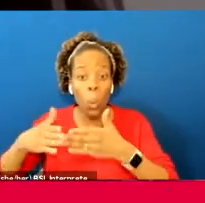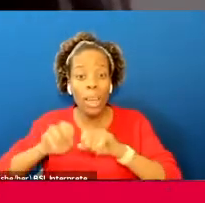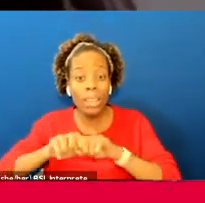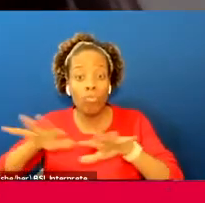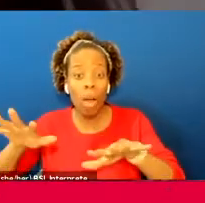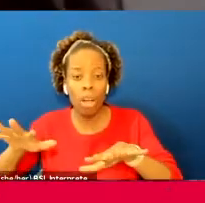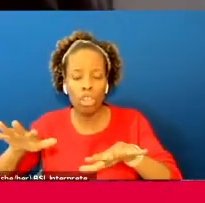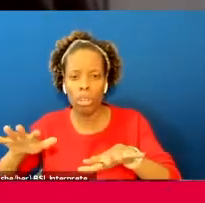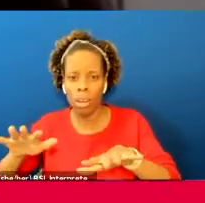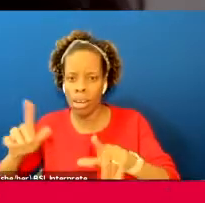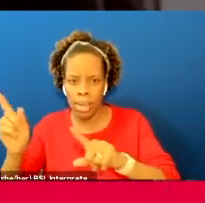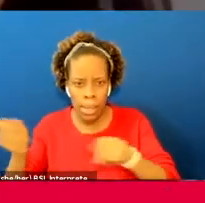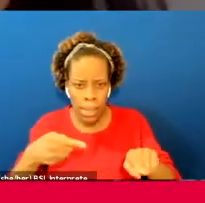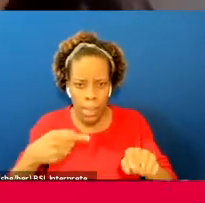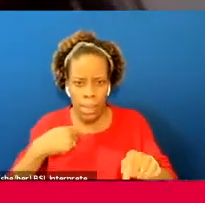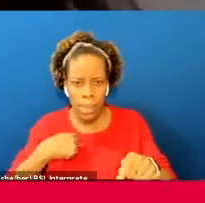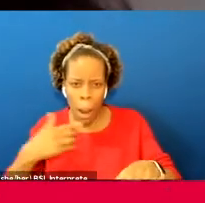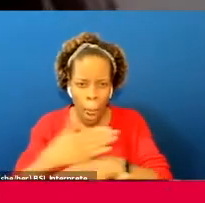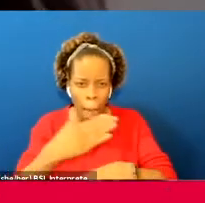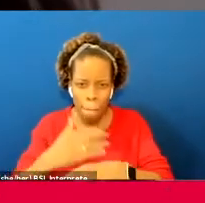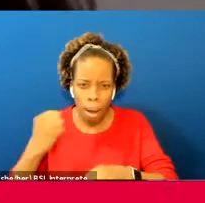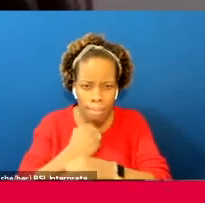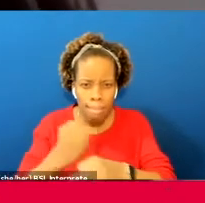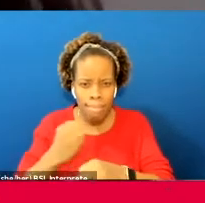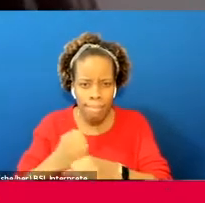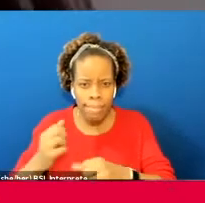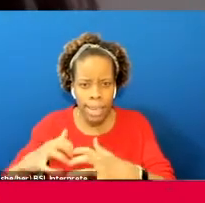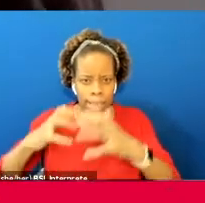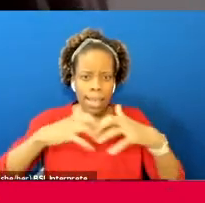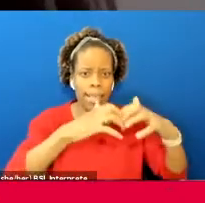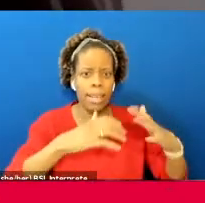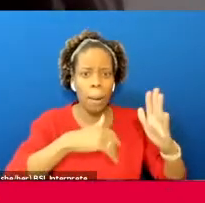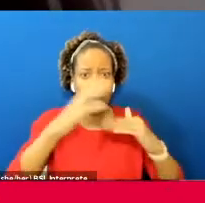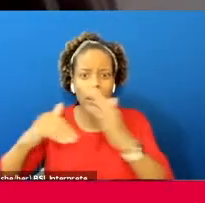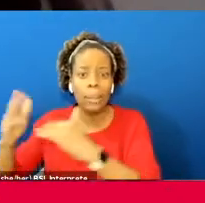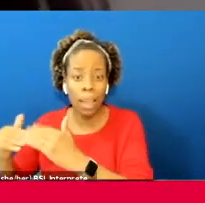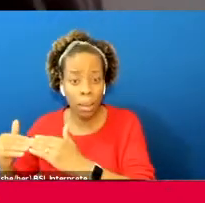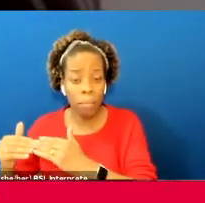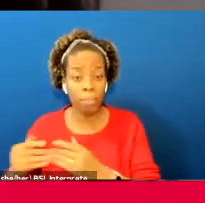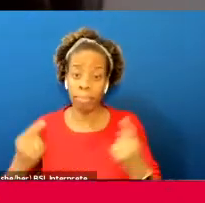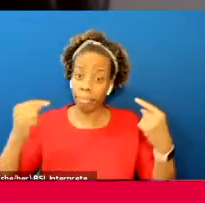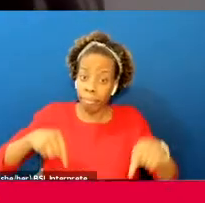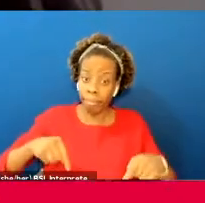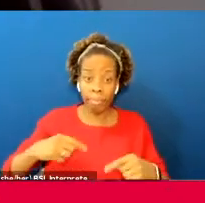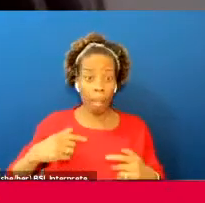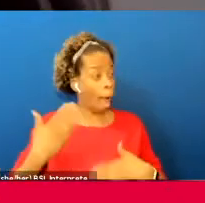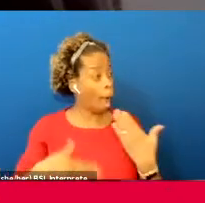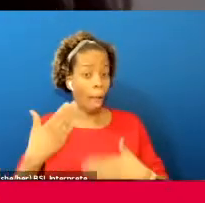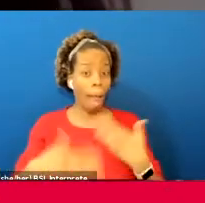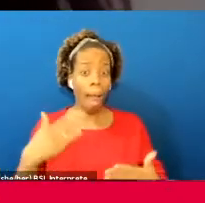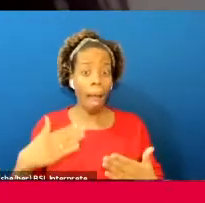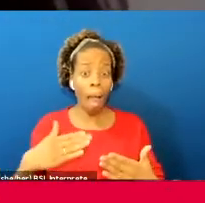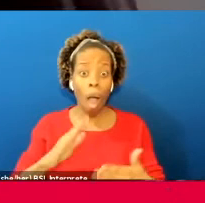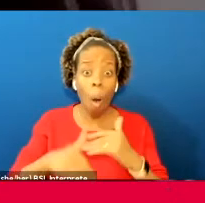laborers from the Far East. So our lives in the West exist because, you know, Black and Brown communities around the world have had